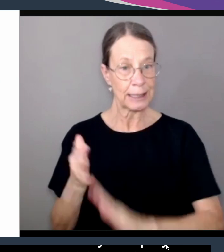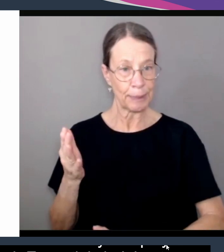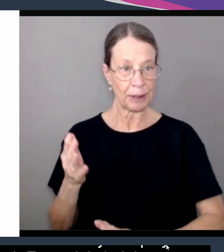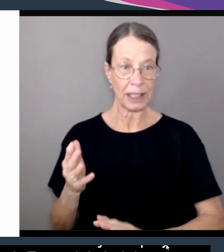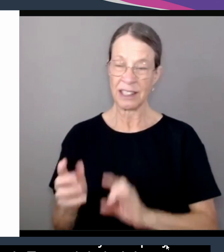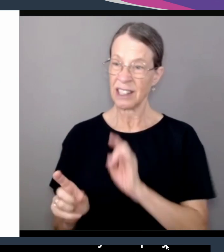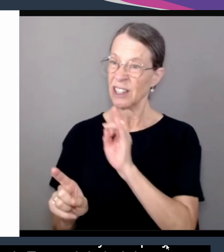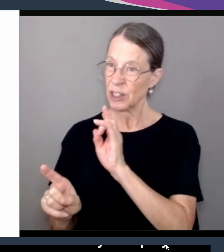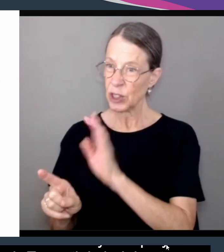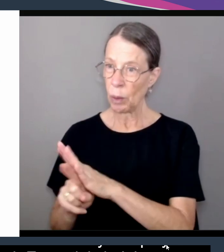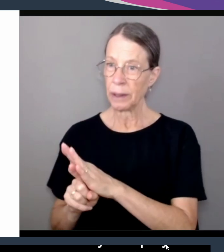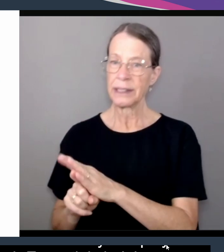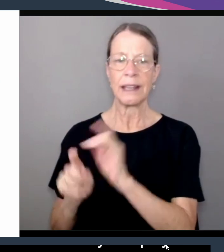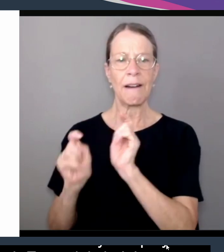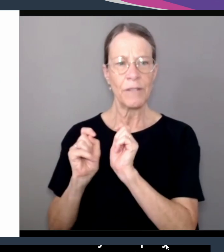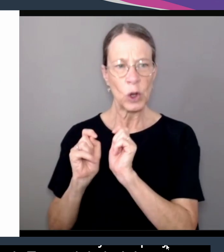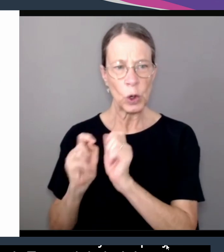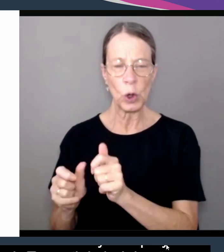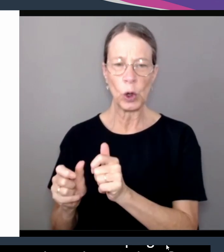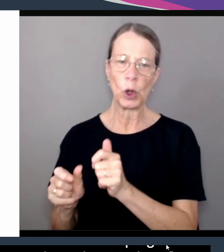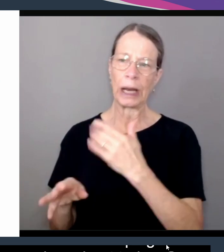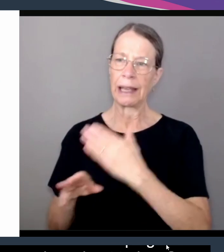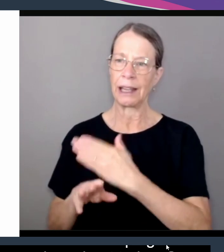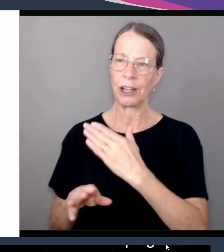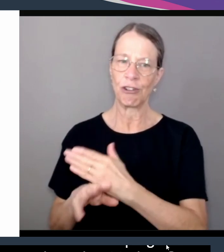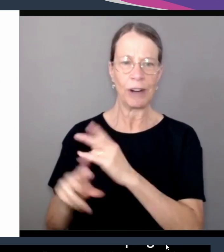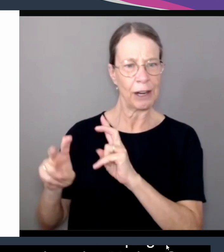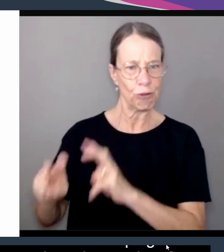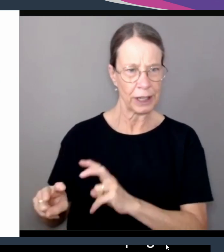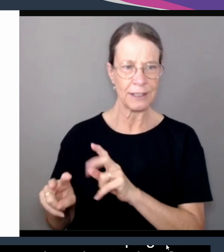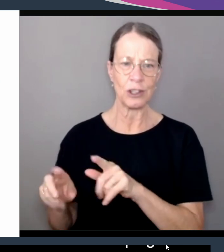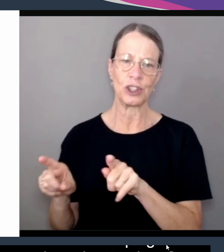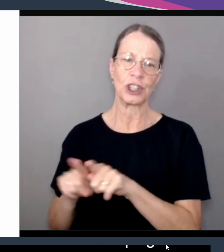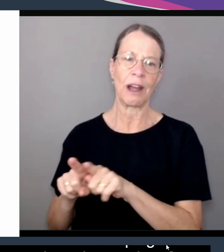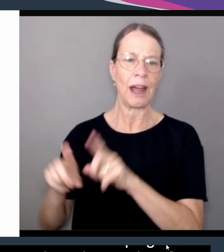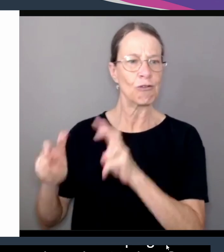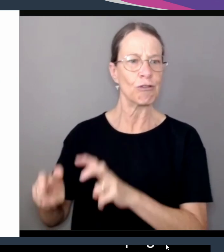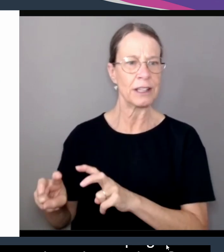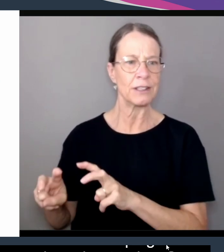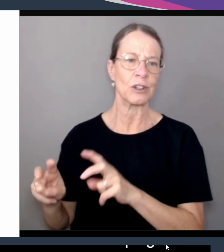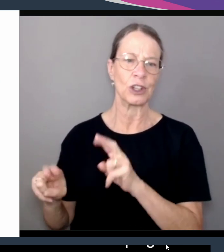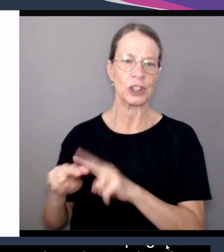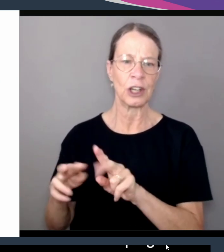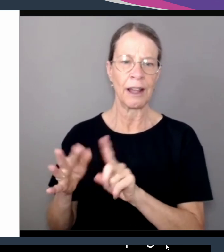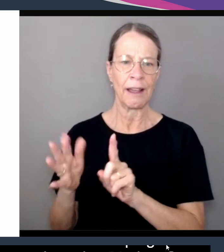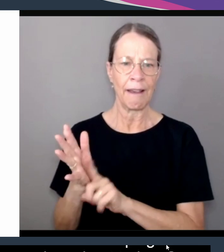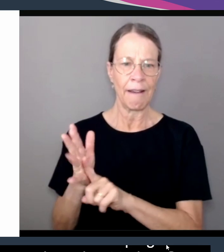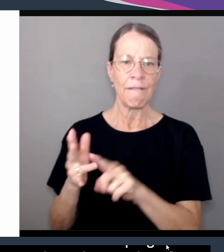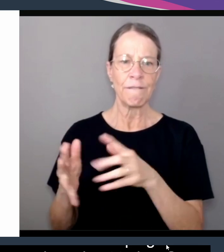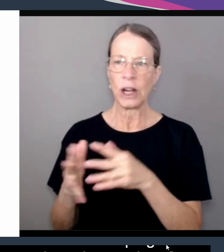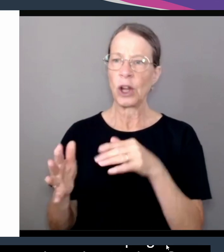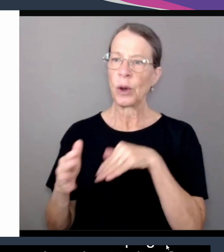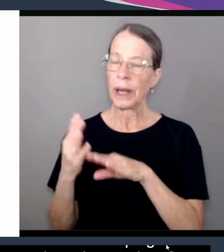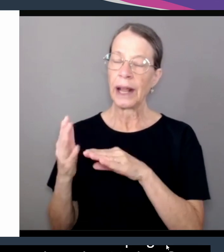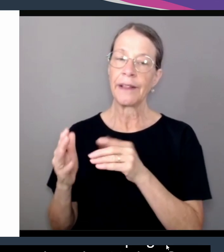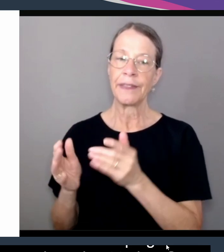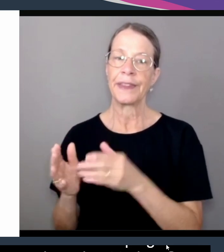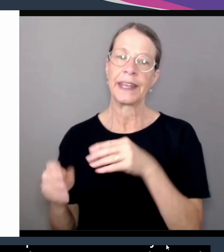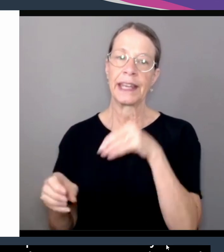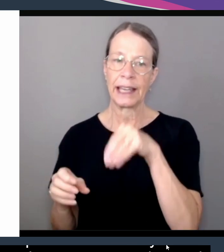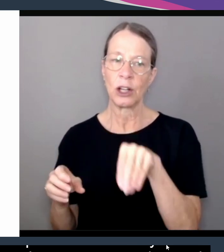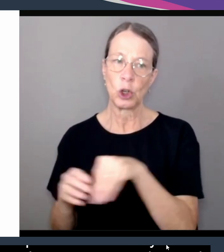and research fellow at Griffith University in the Inclusive Futures program. Her work focuses on